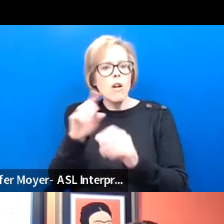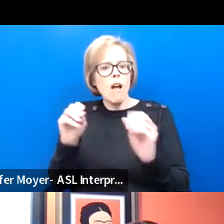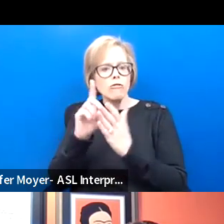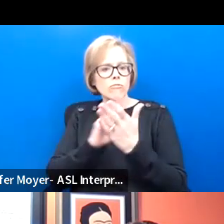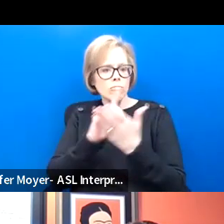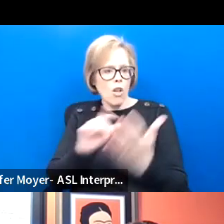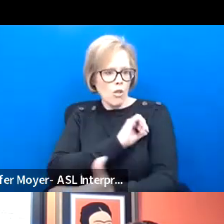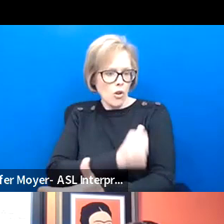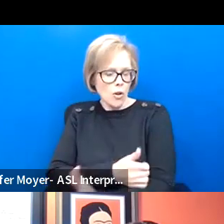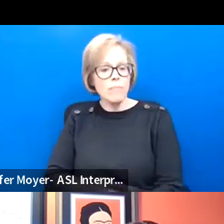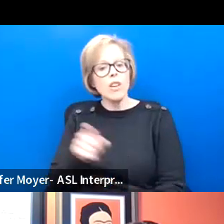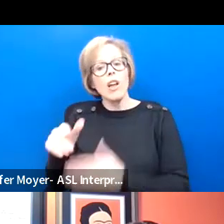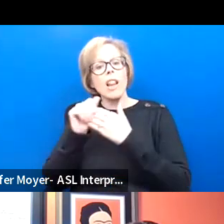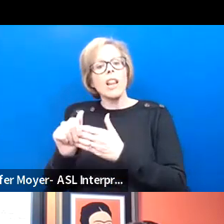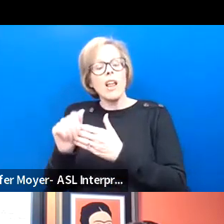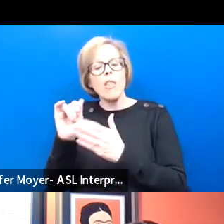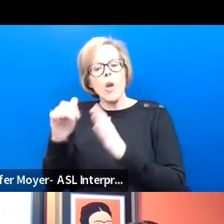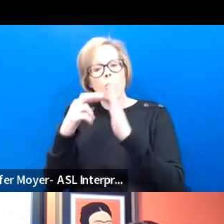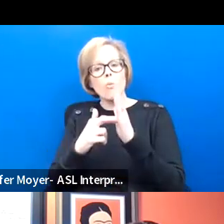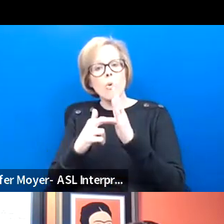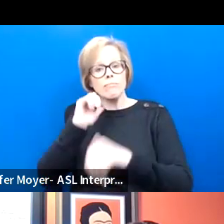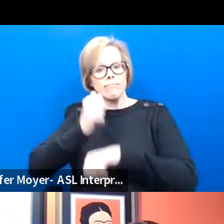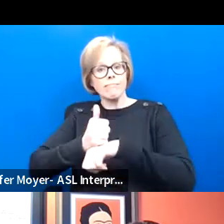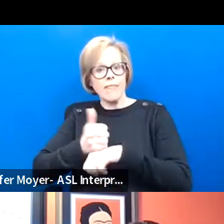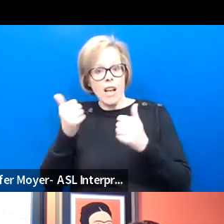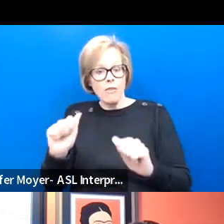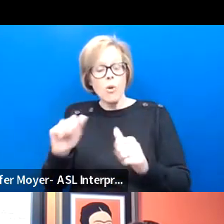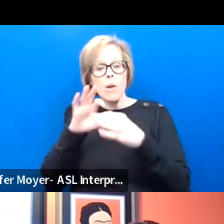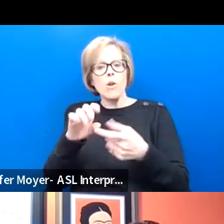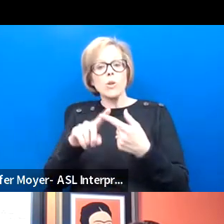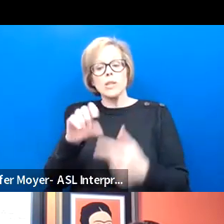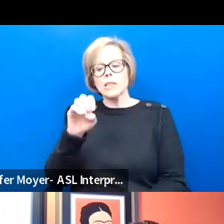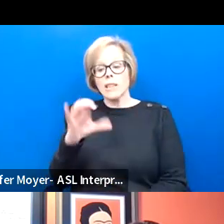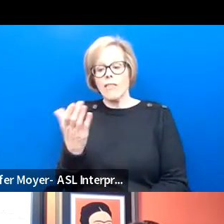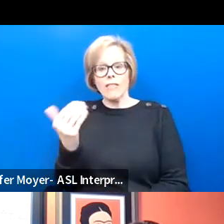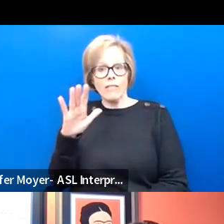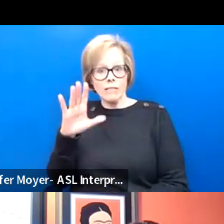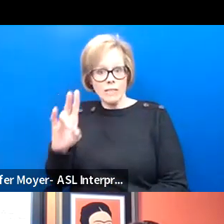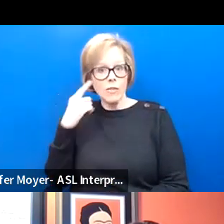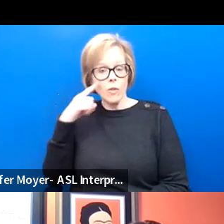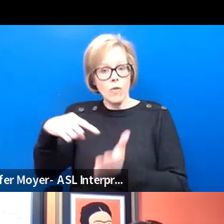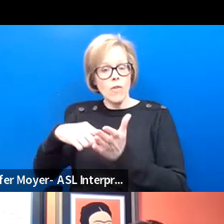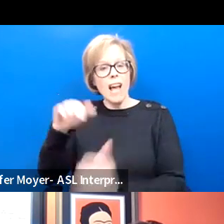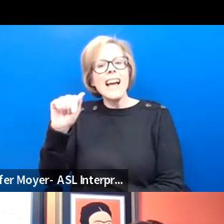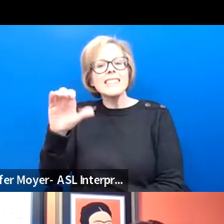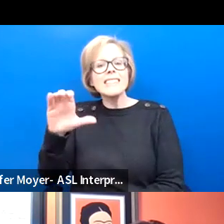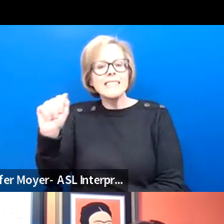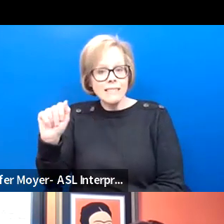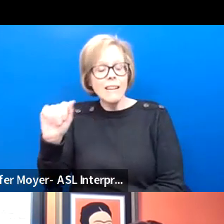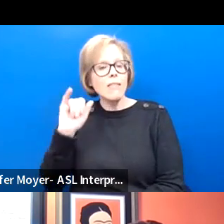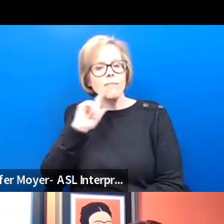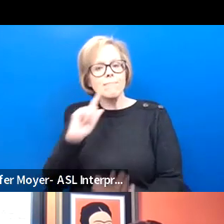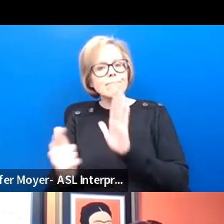authorities. She leads the rulemaking efforts related to Section 1557 of the Affordable Care Act, which